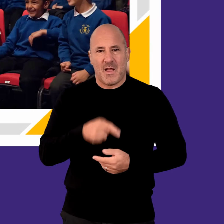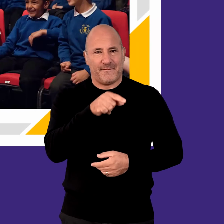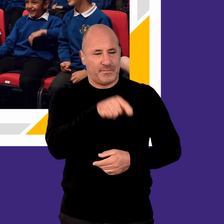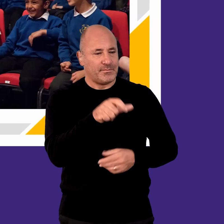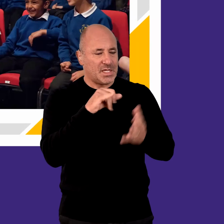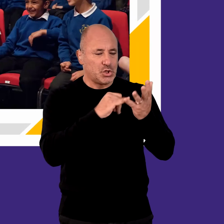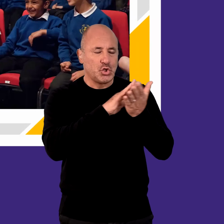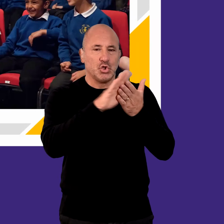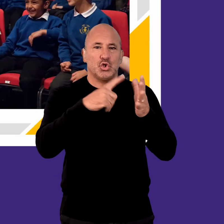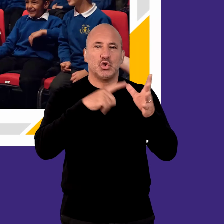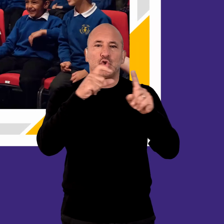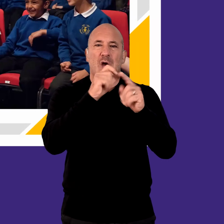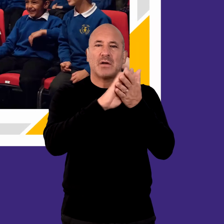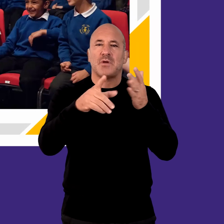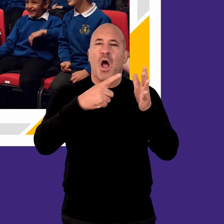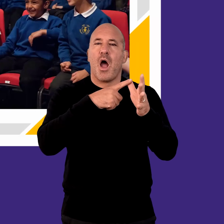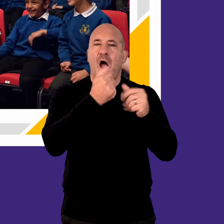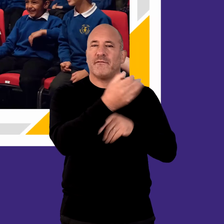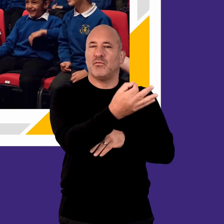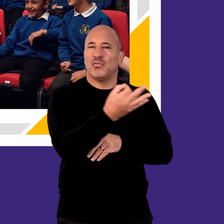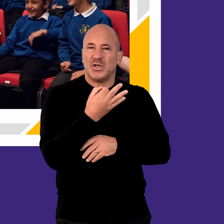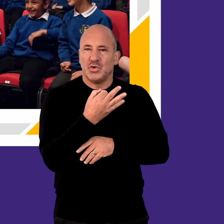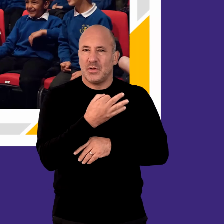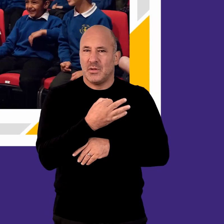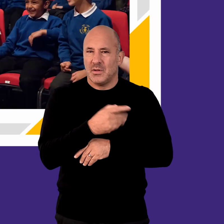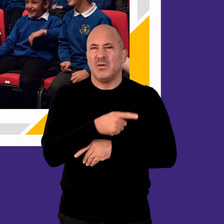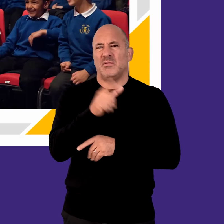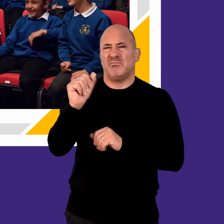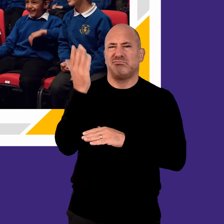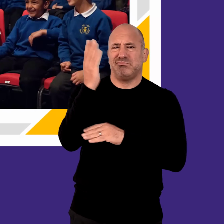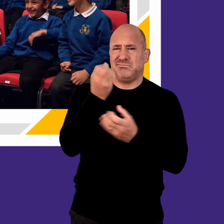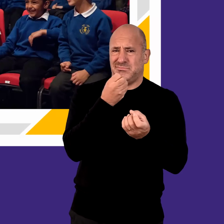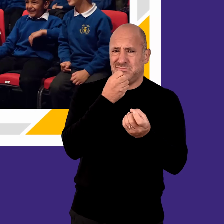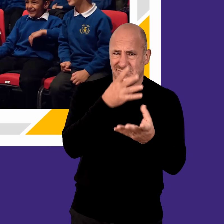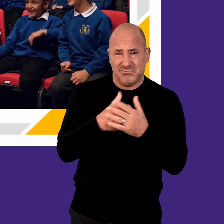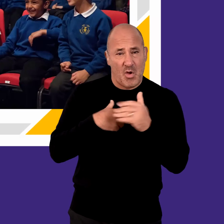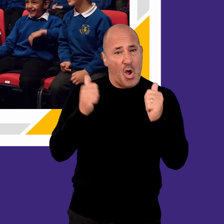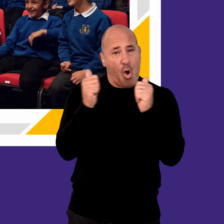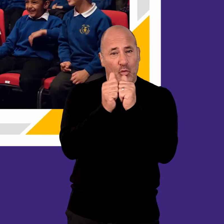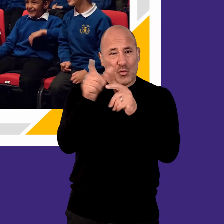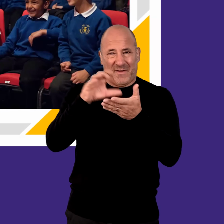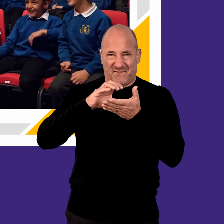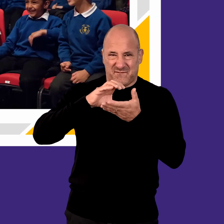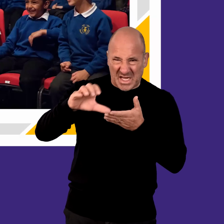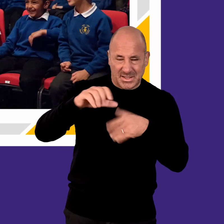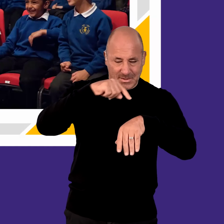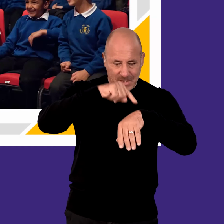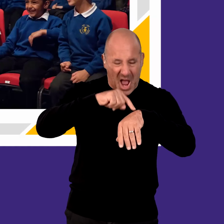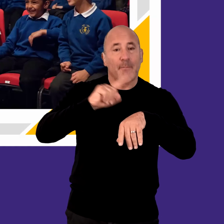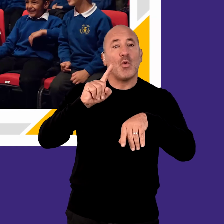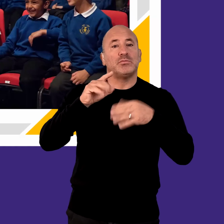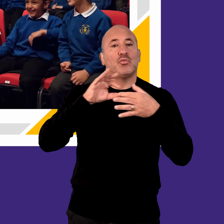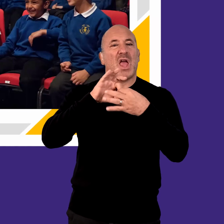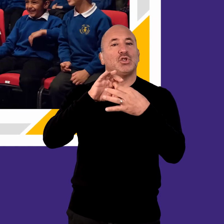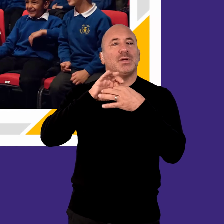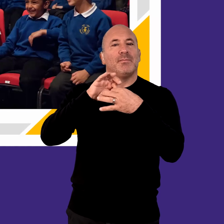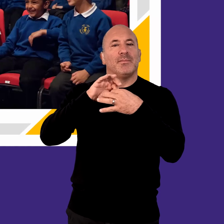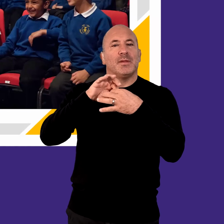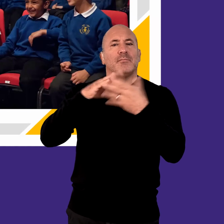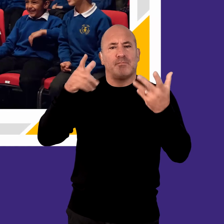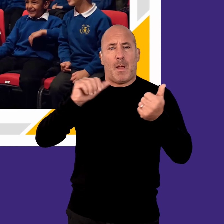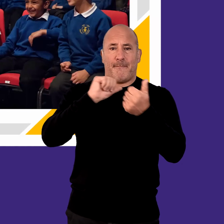Thank you. A question from Shada Khan. Thanks, Annabel, for a great presentation. Agree in regard to the value of investing time to